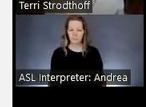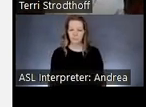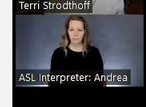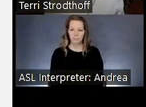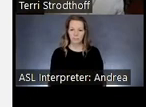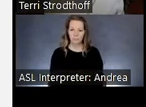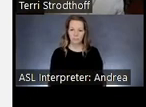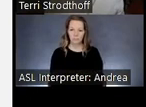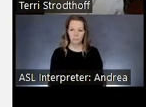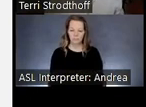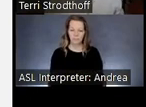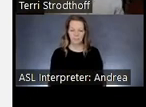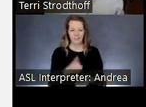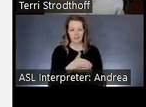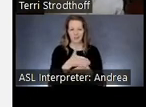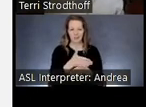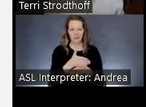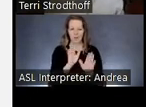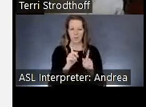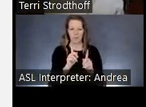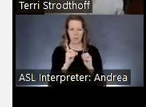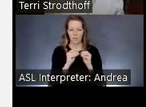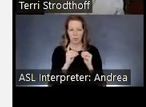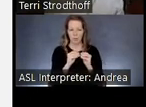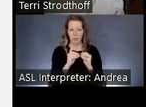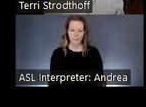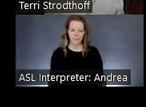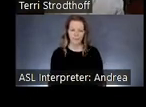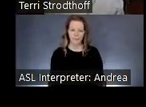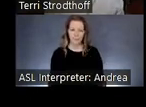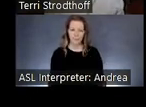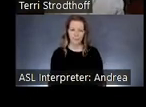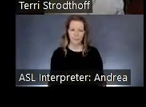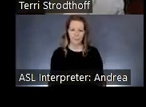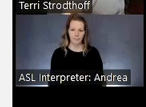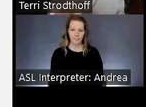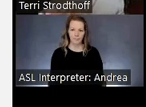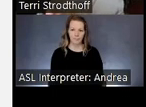to stop sharing here, or wait, I'm going to do one more share. Whoops.